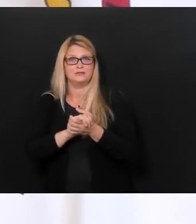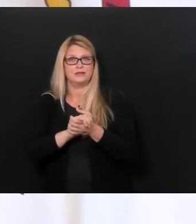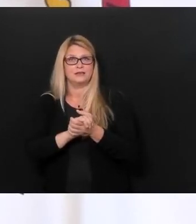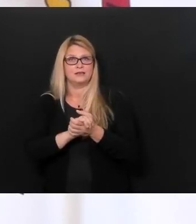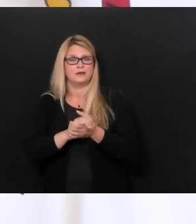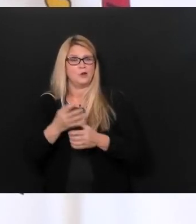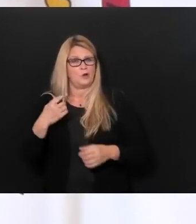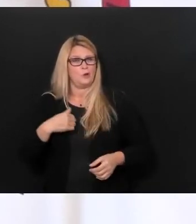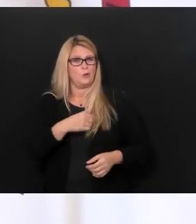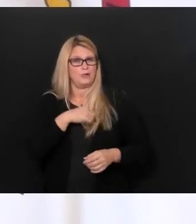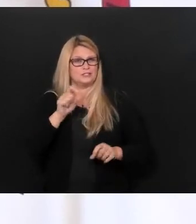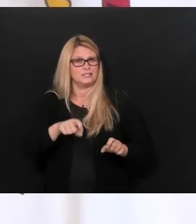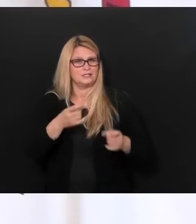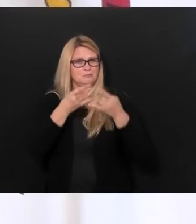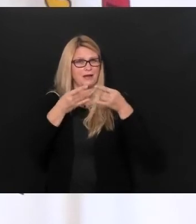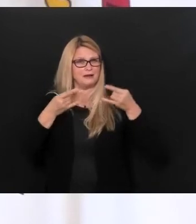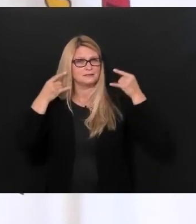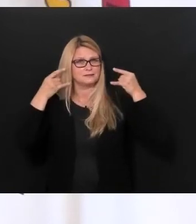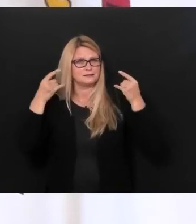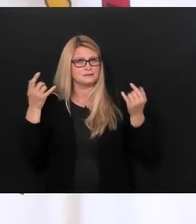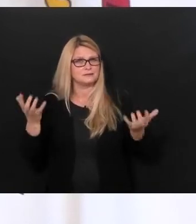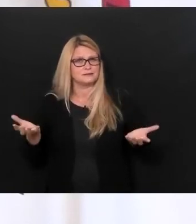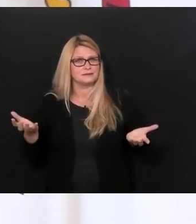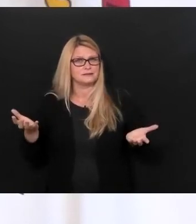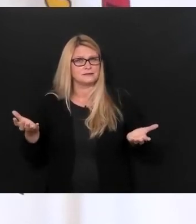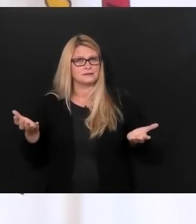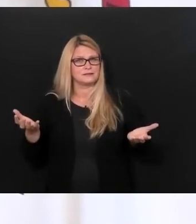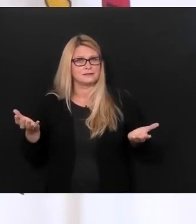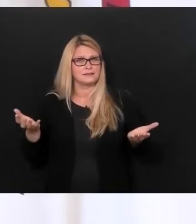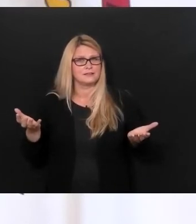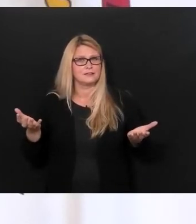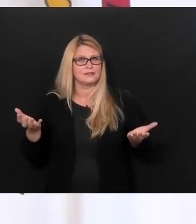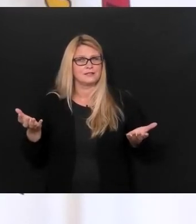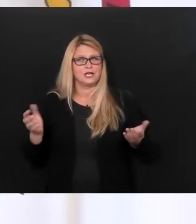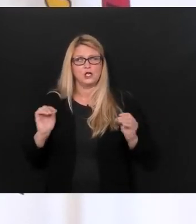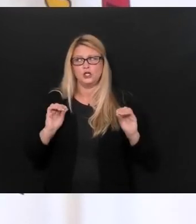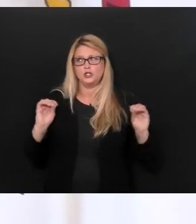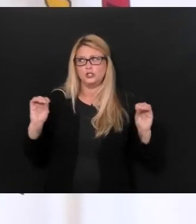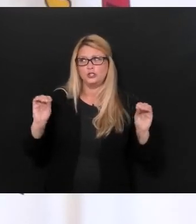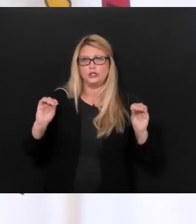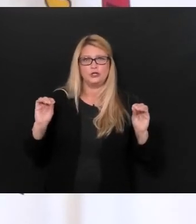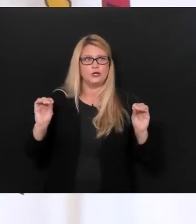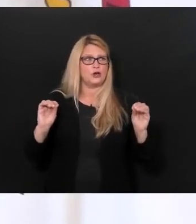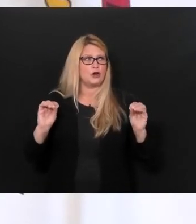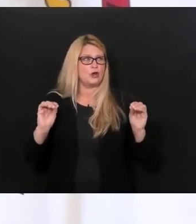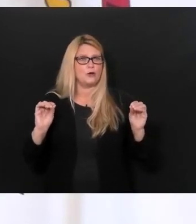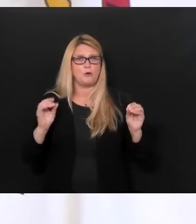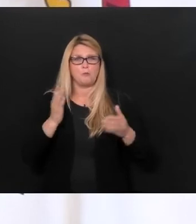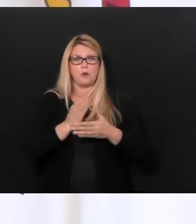your mask. Nobody, no part or being of Jim Justice wants to shut stuff